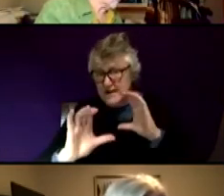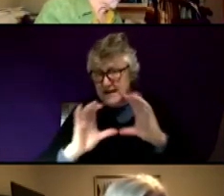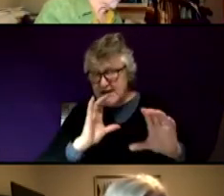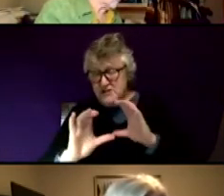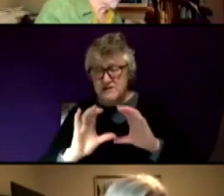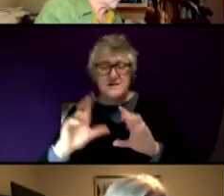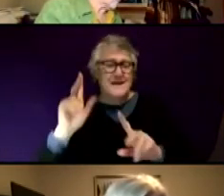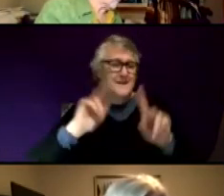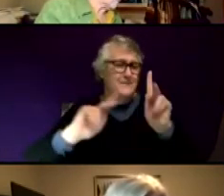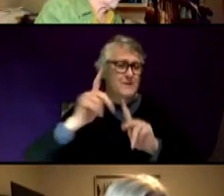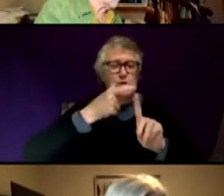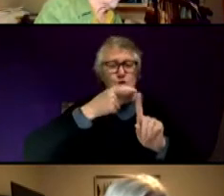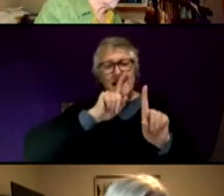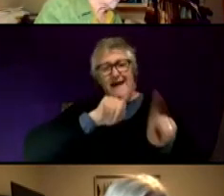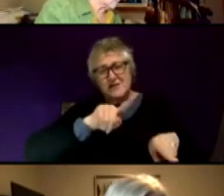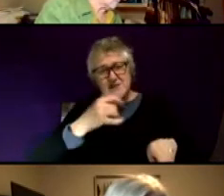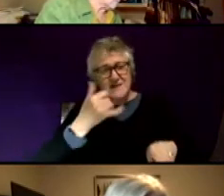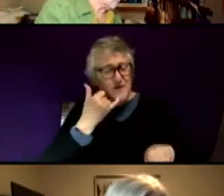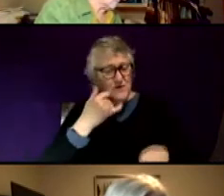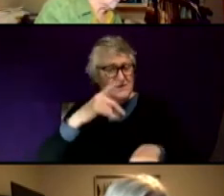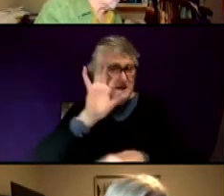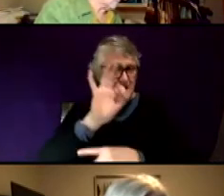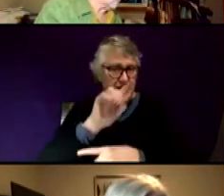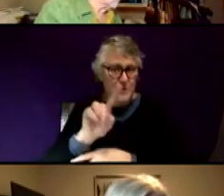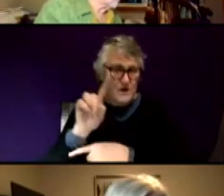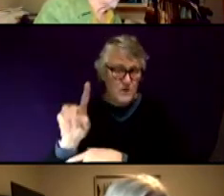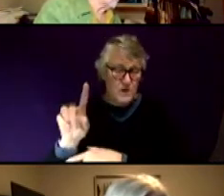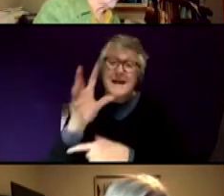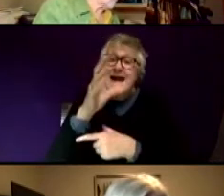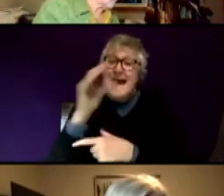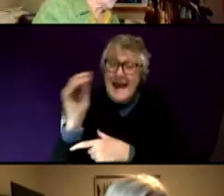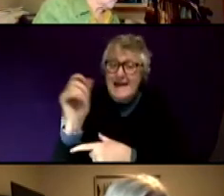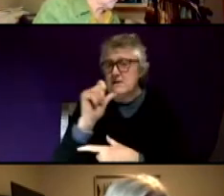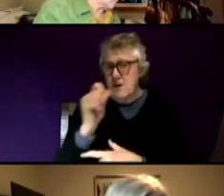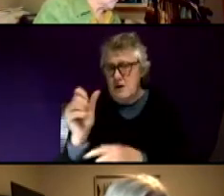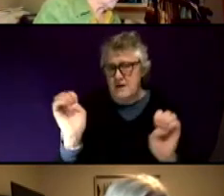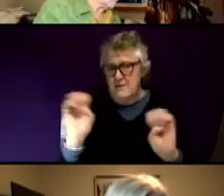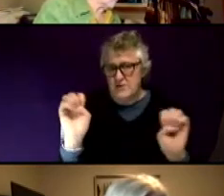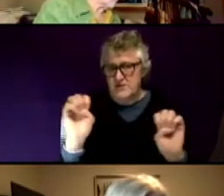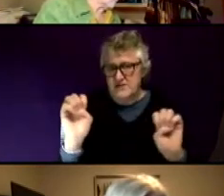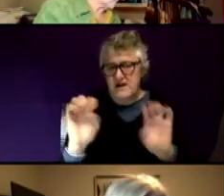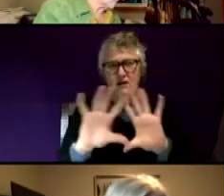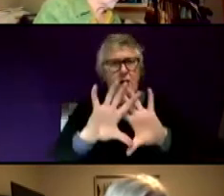at 911 and non-emergency. All of that is connected.